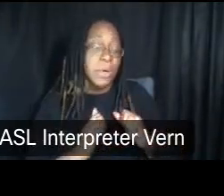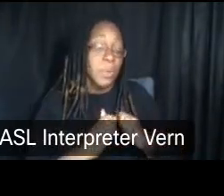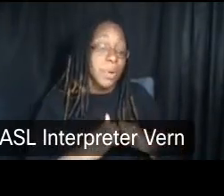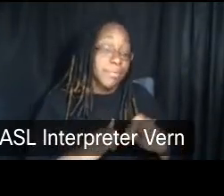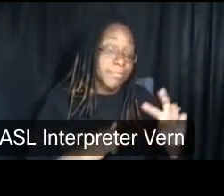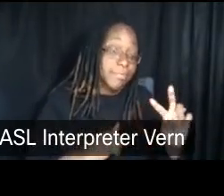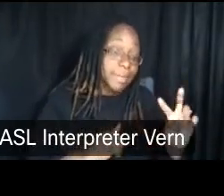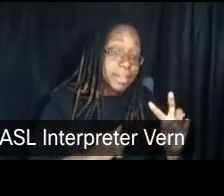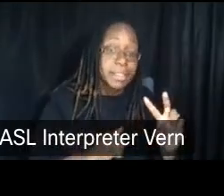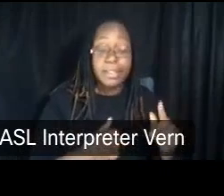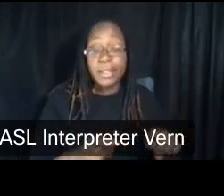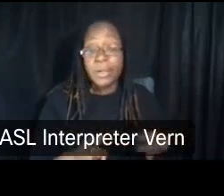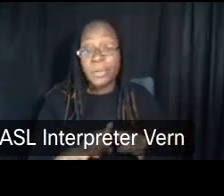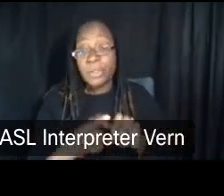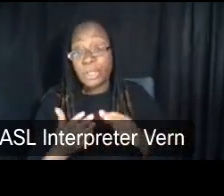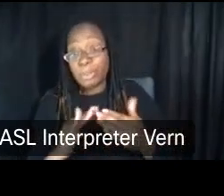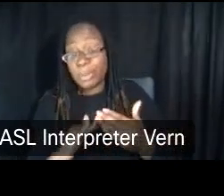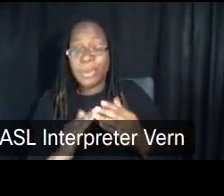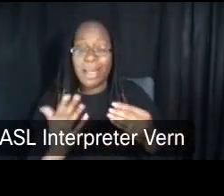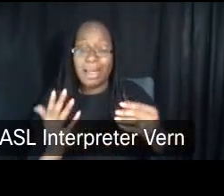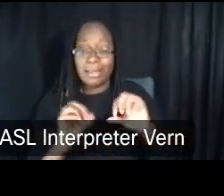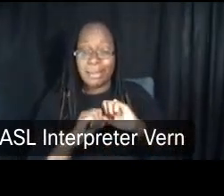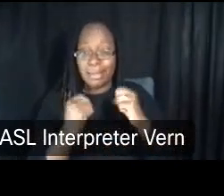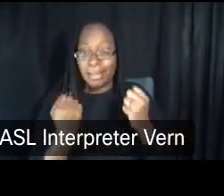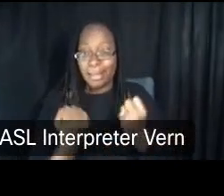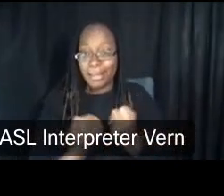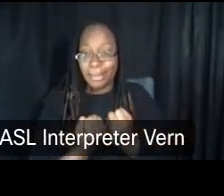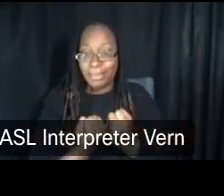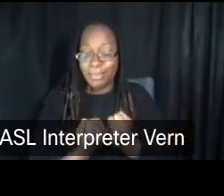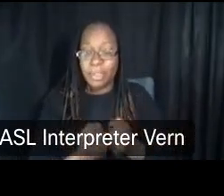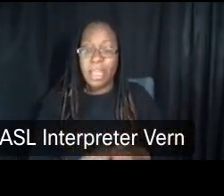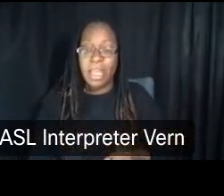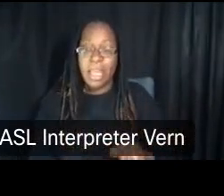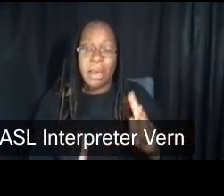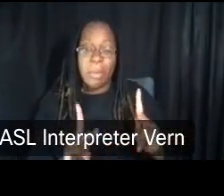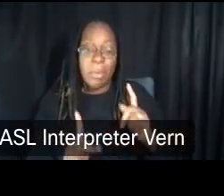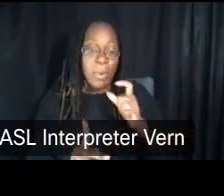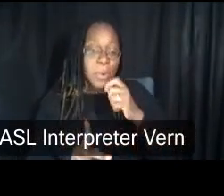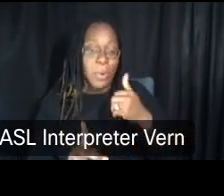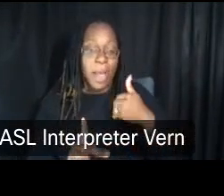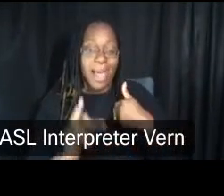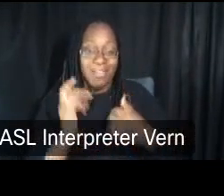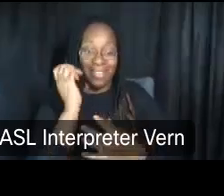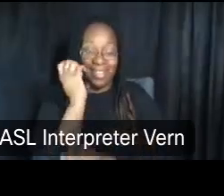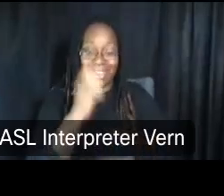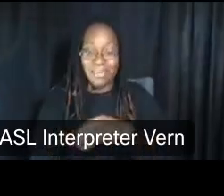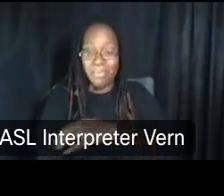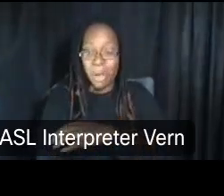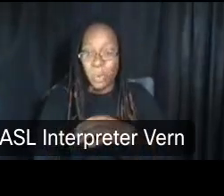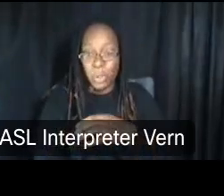level. That violence flows towards those that have less power, and that